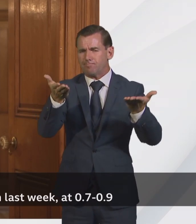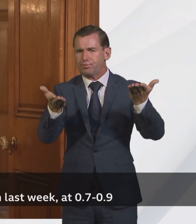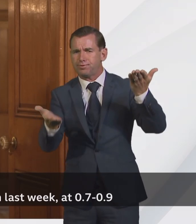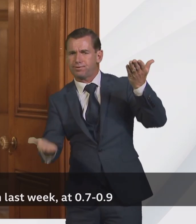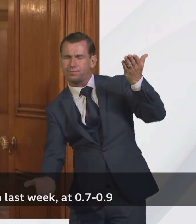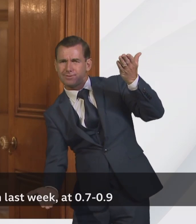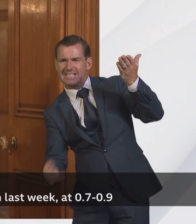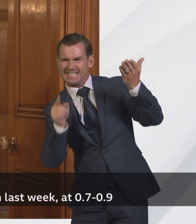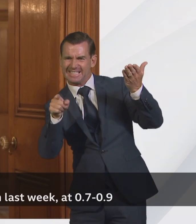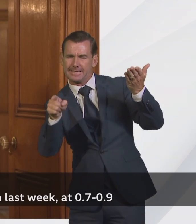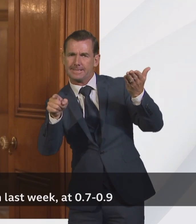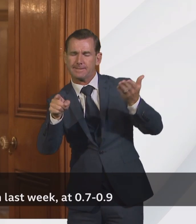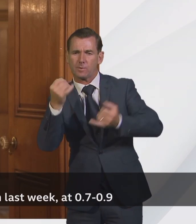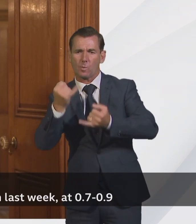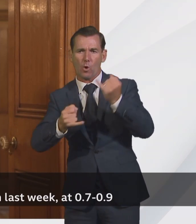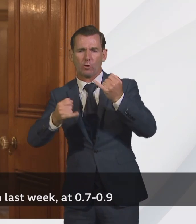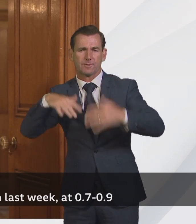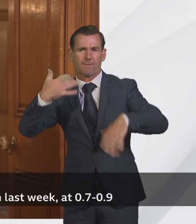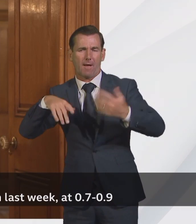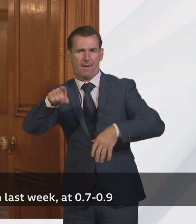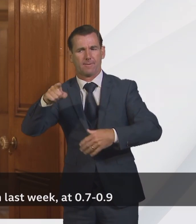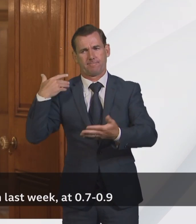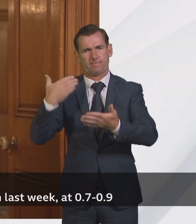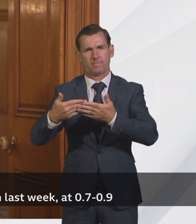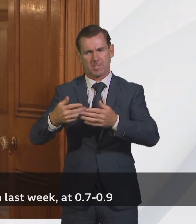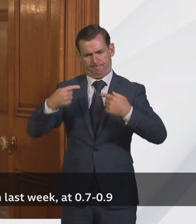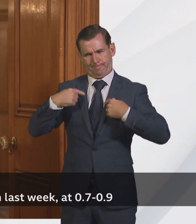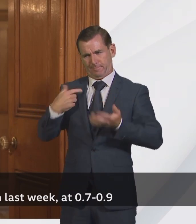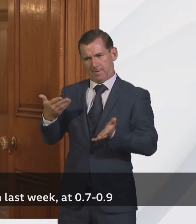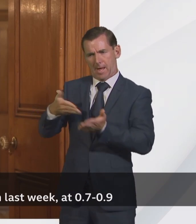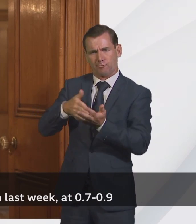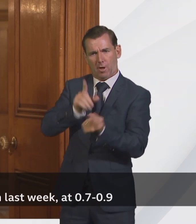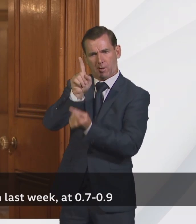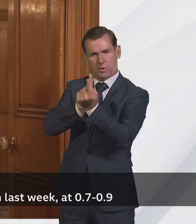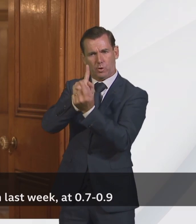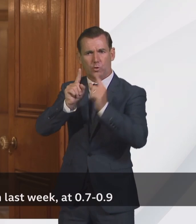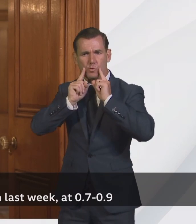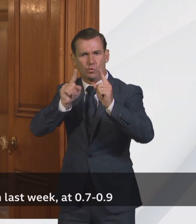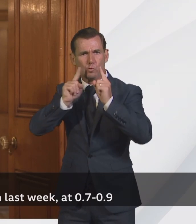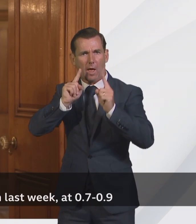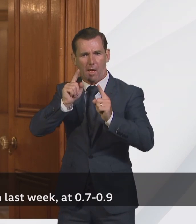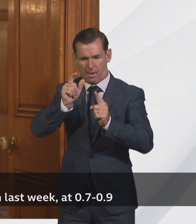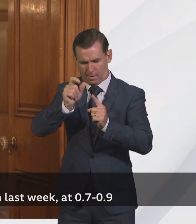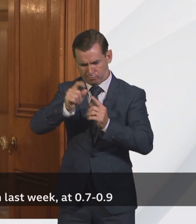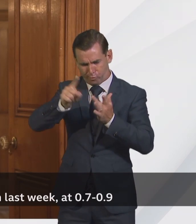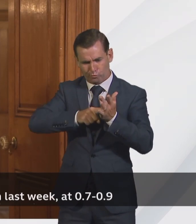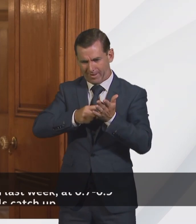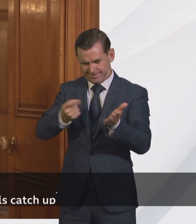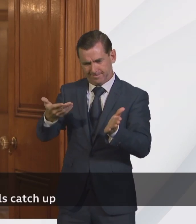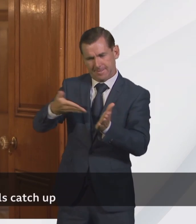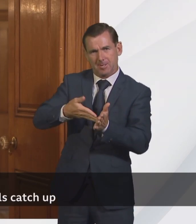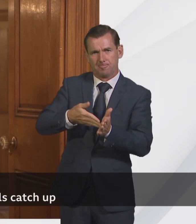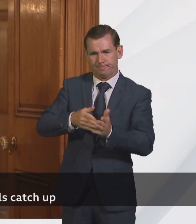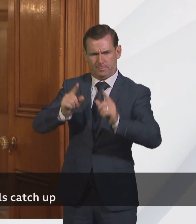behind. And that's why we're introducing this tutoring programme. And all the evidence points to the fact that